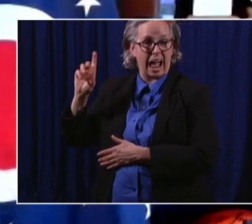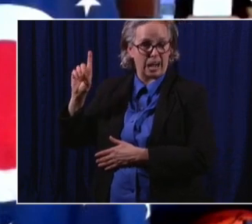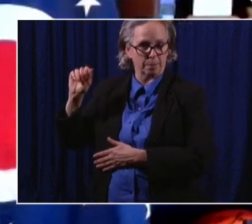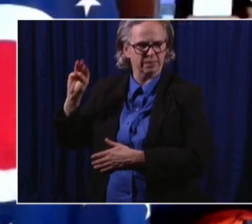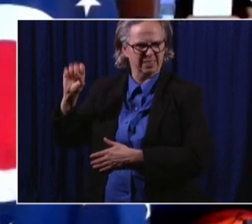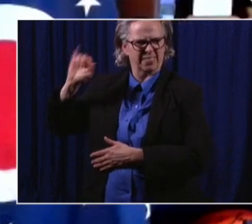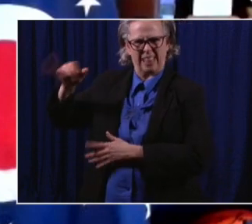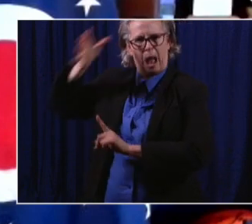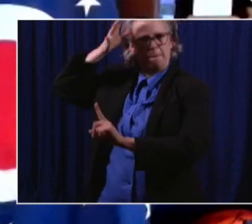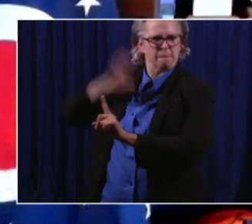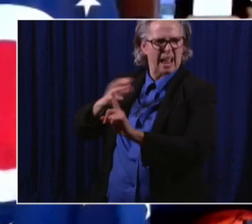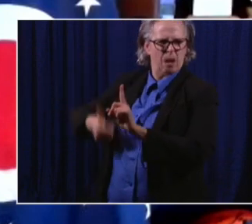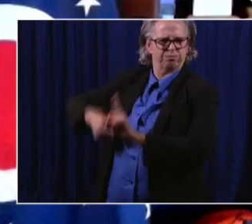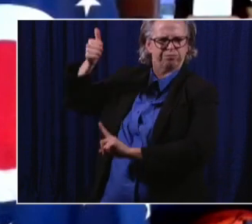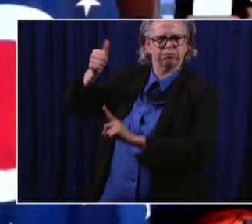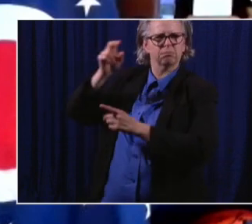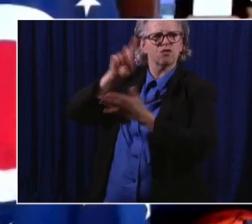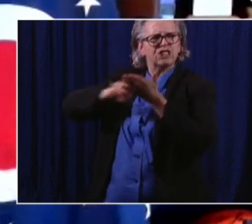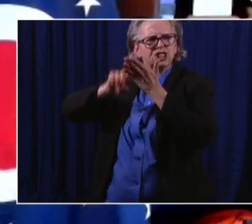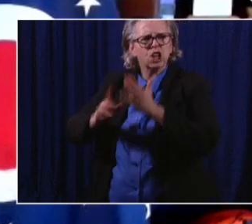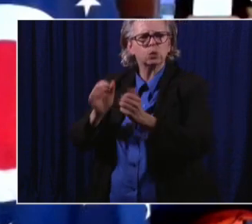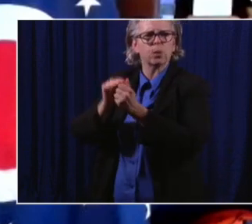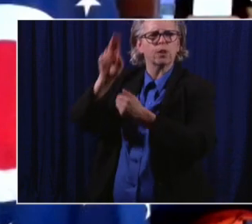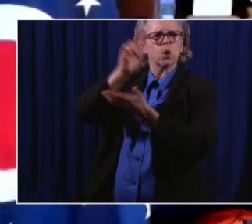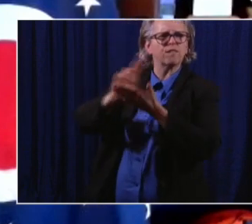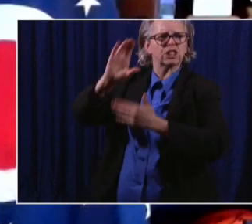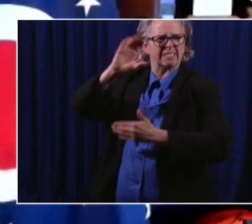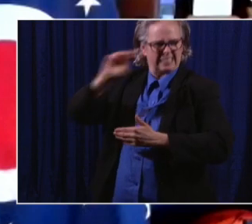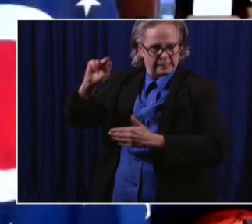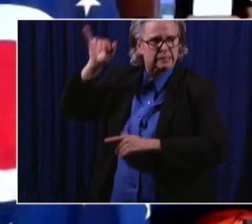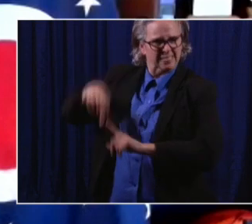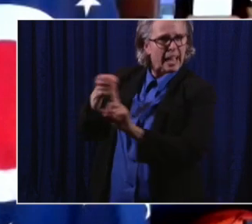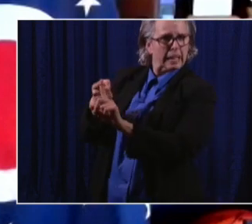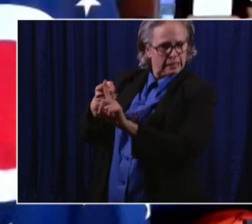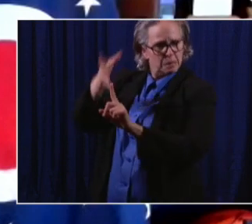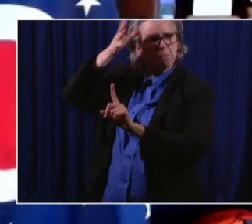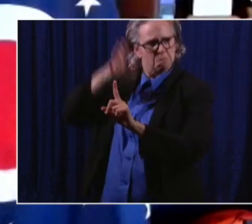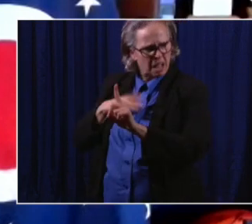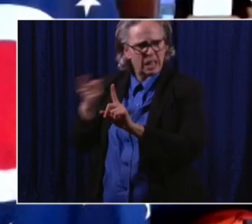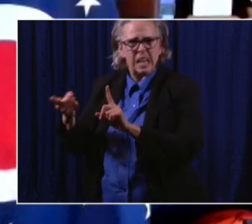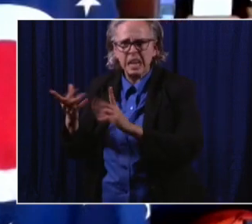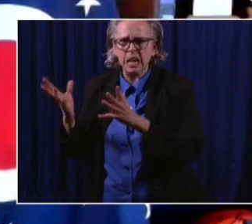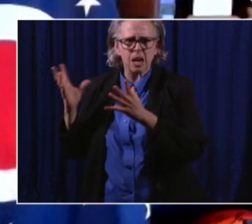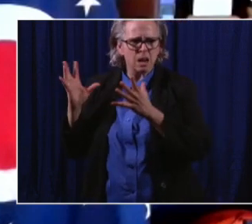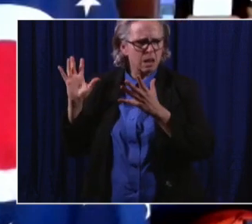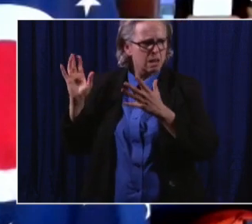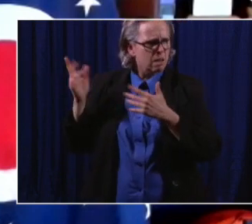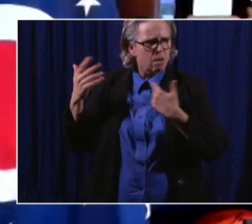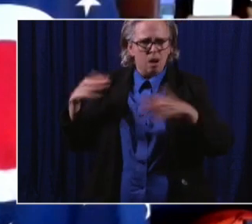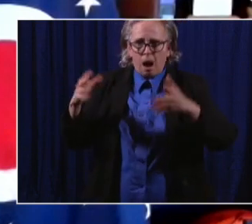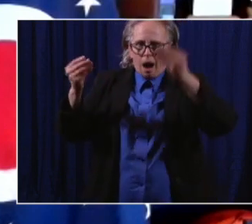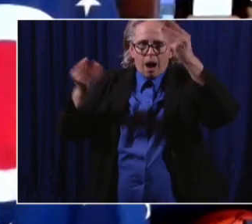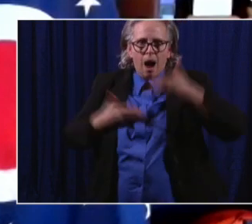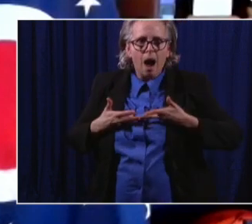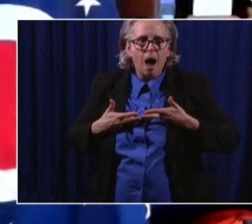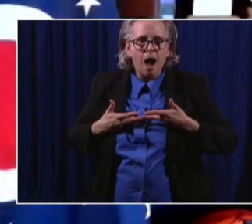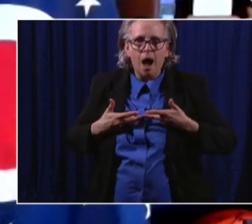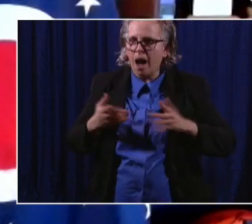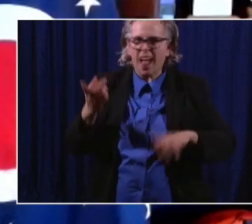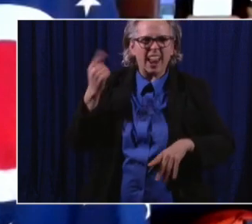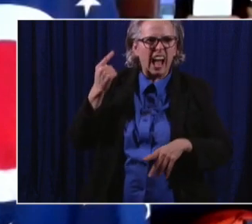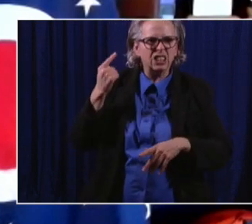Institute. After the completion of the Ohio IP Promise, he noted that last year, University of Cincinnati